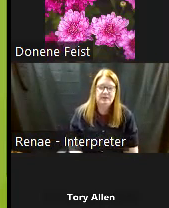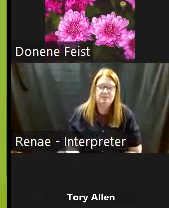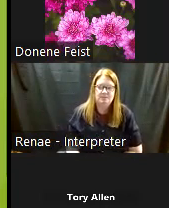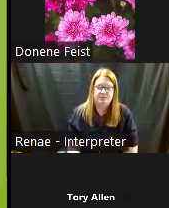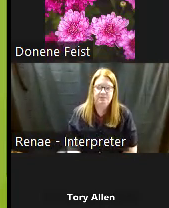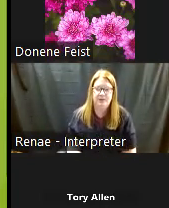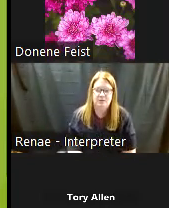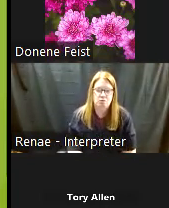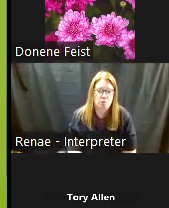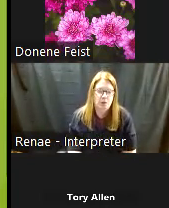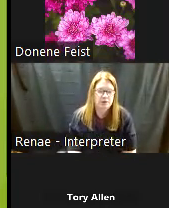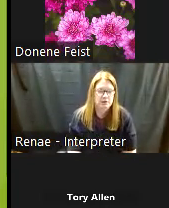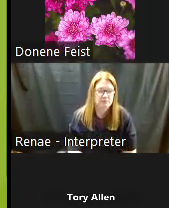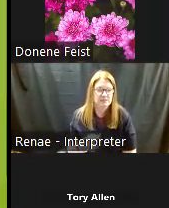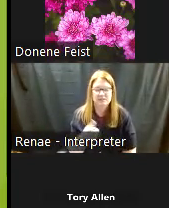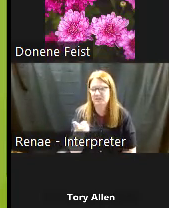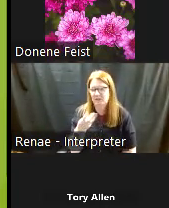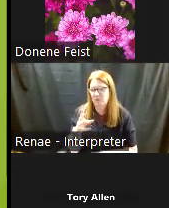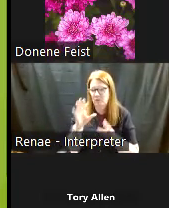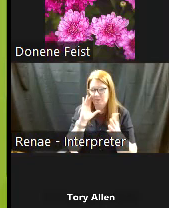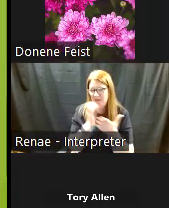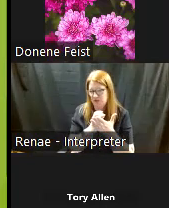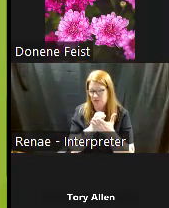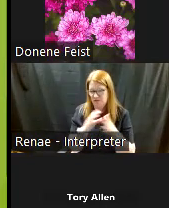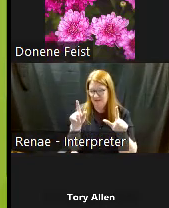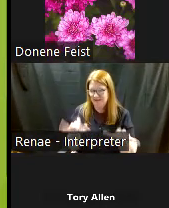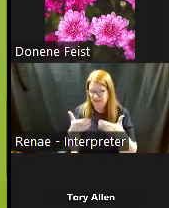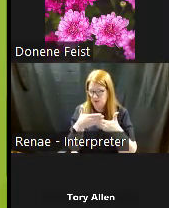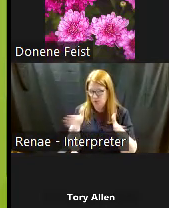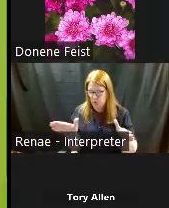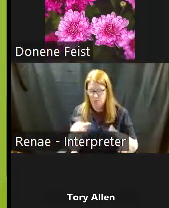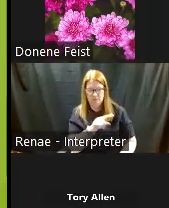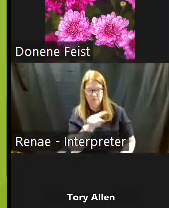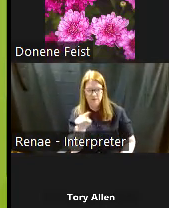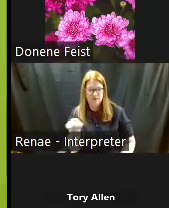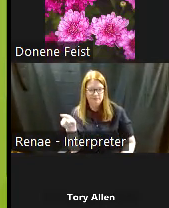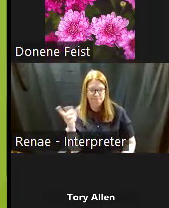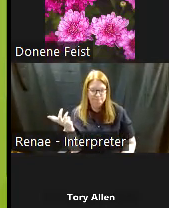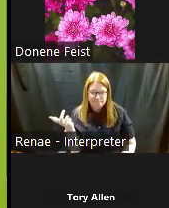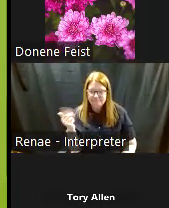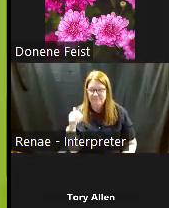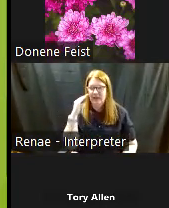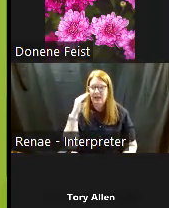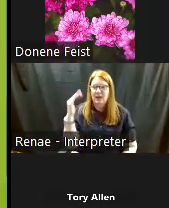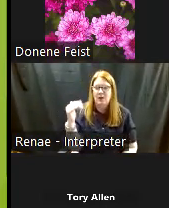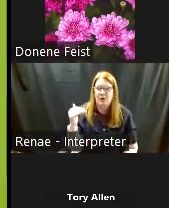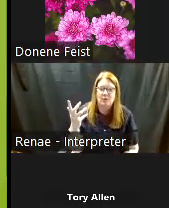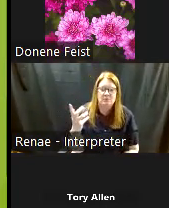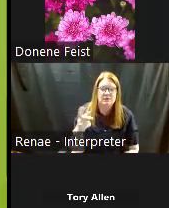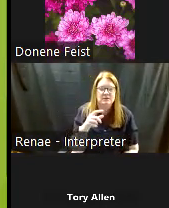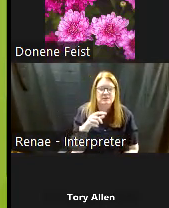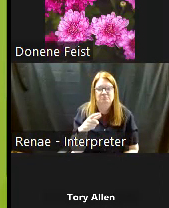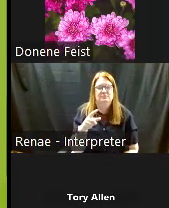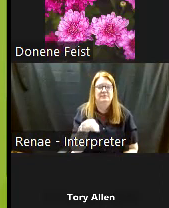So I just took a couple pictures of the testing room that we have. It's not, I hope parents don't think our rooms are too